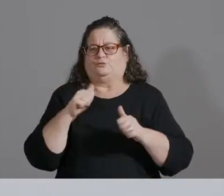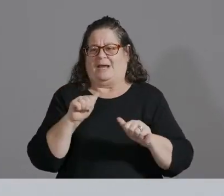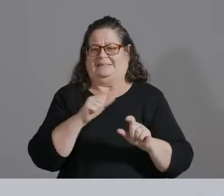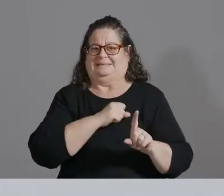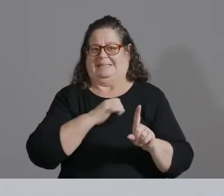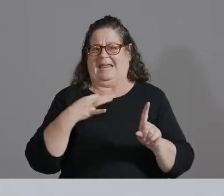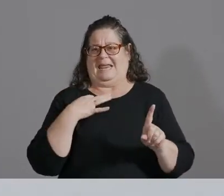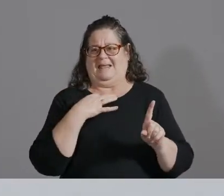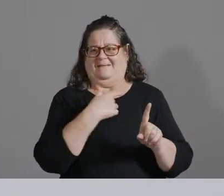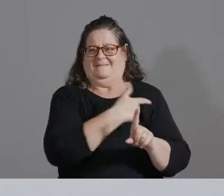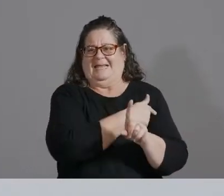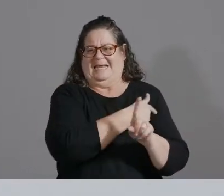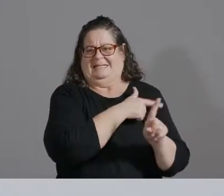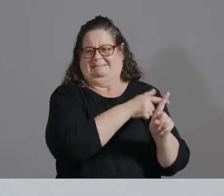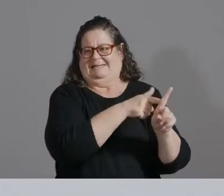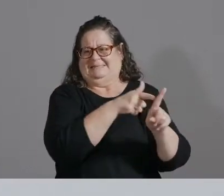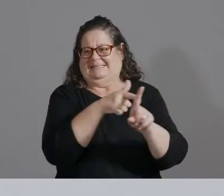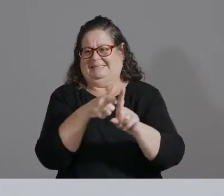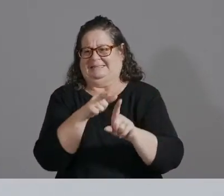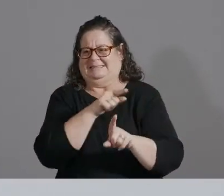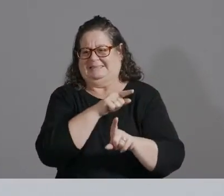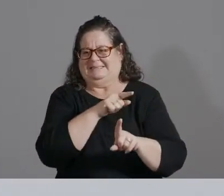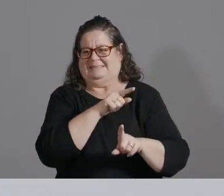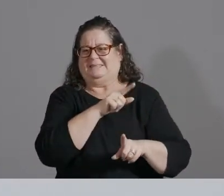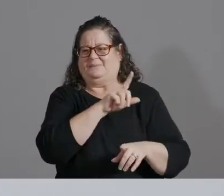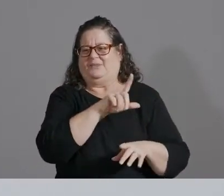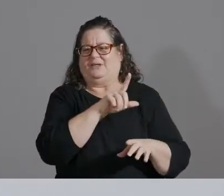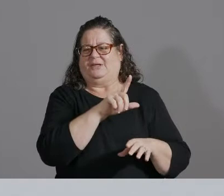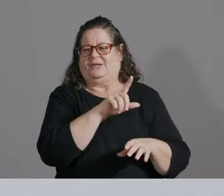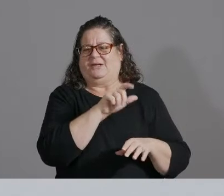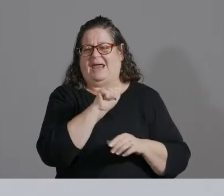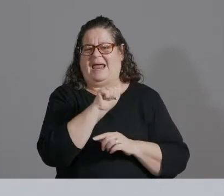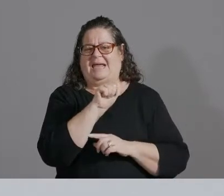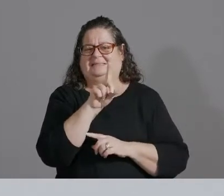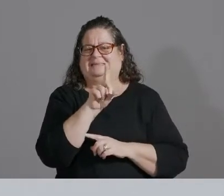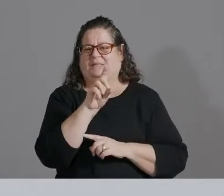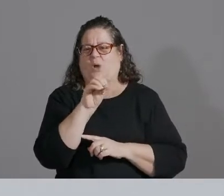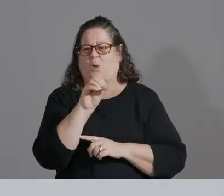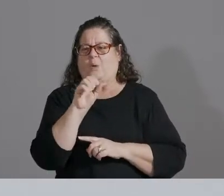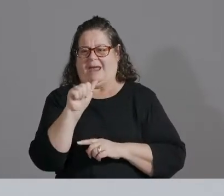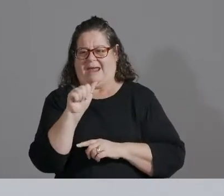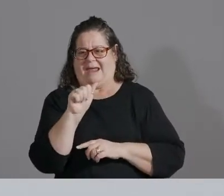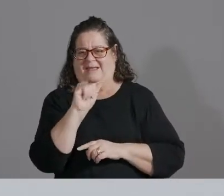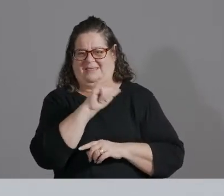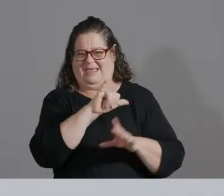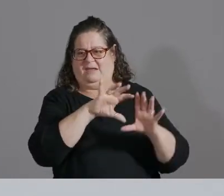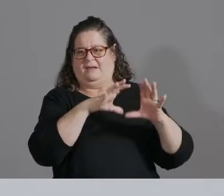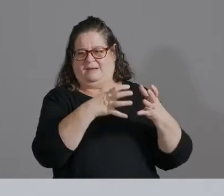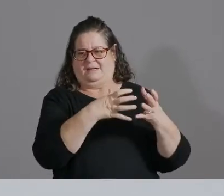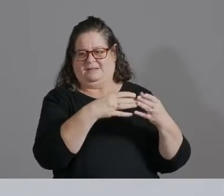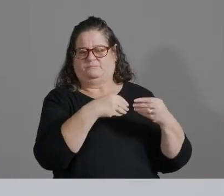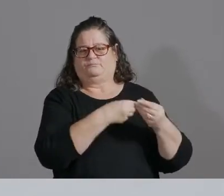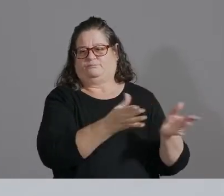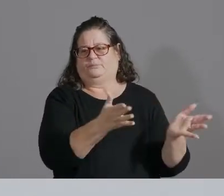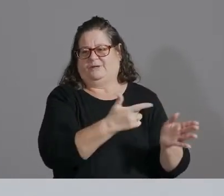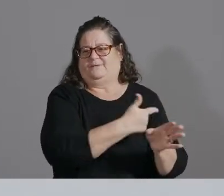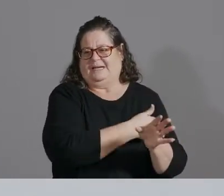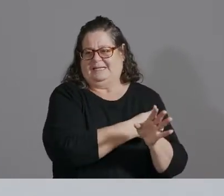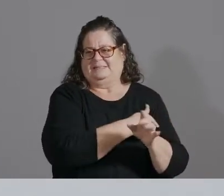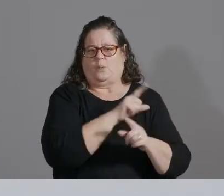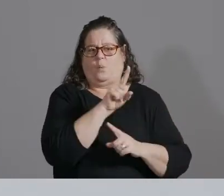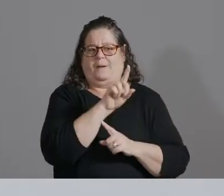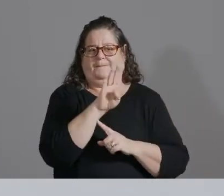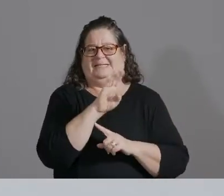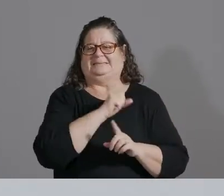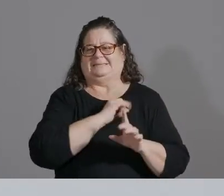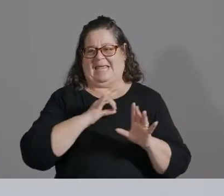with ADOA on vaccinating the prioritized 1B staff statewide. So I